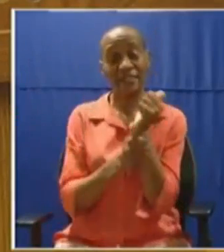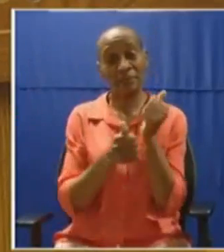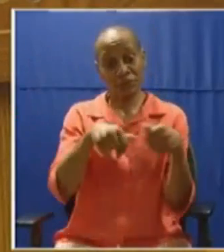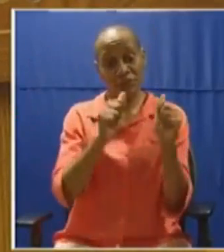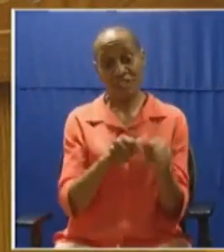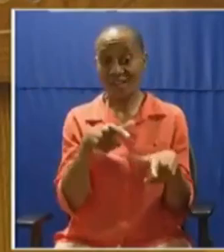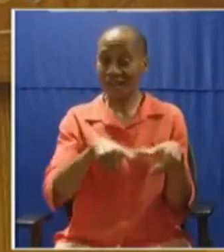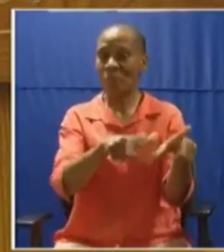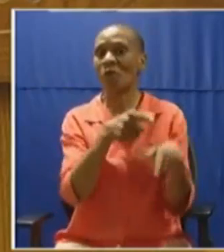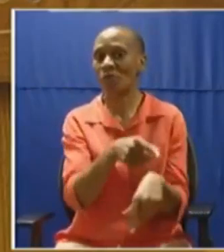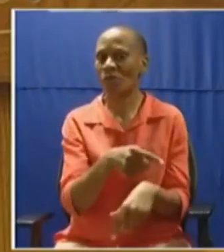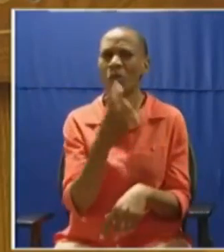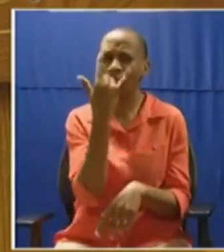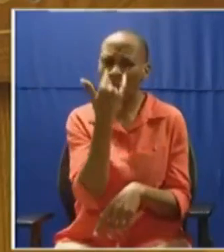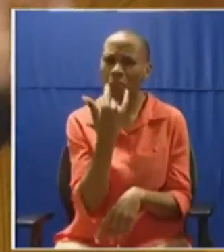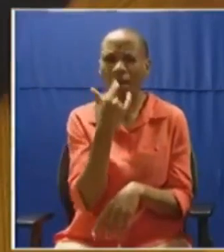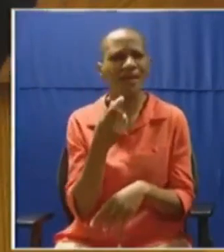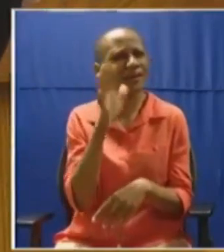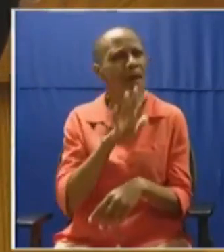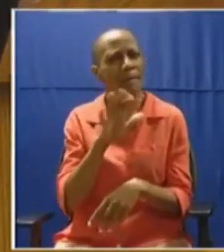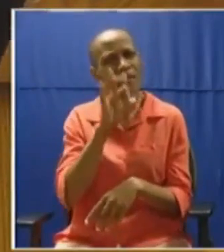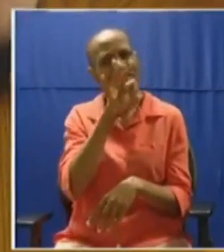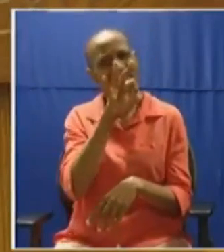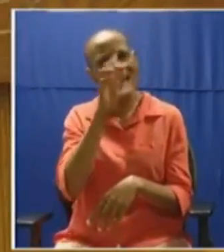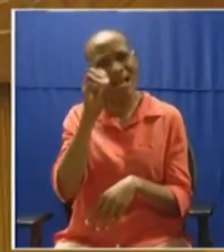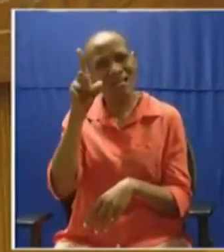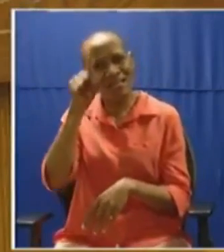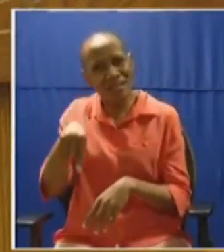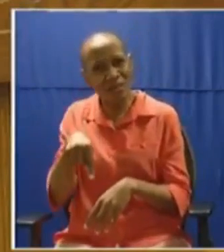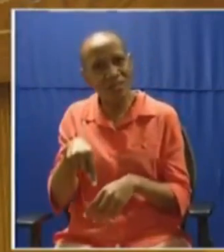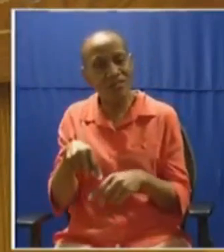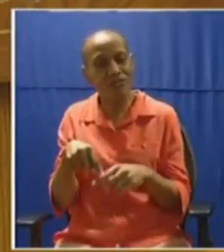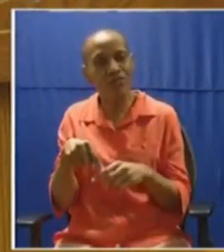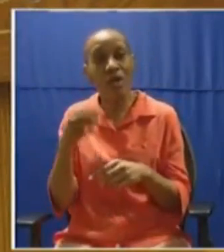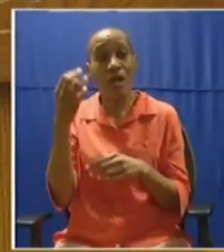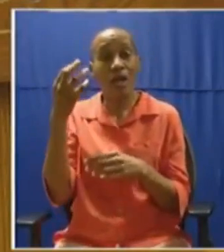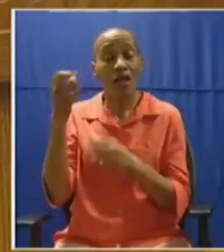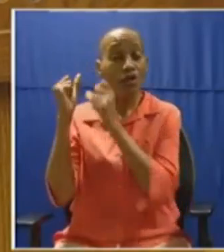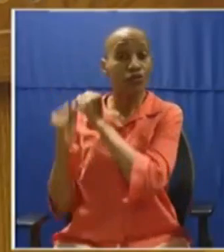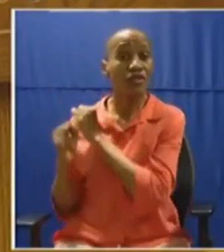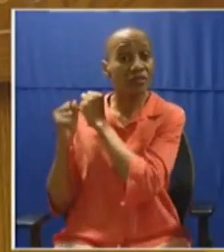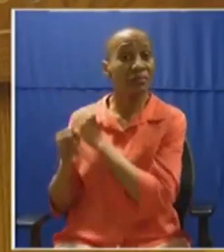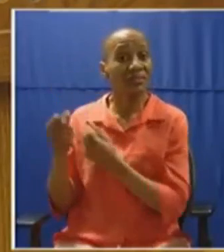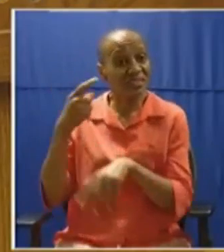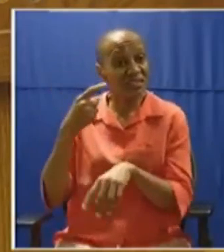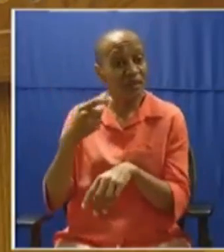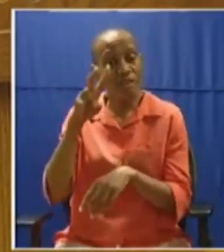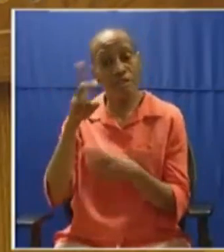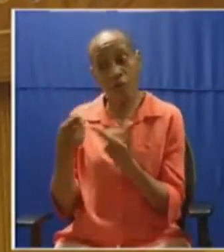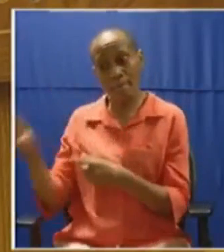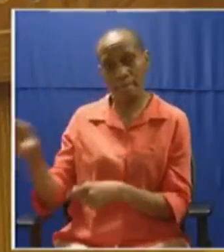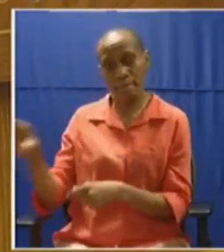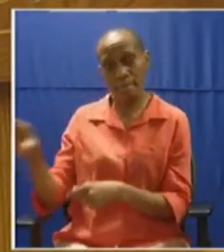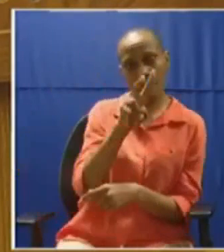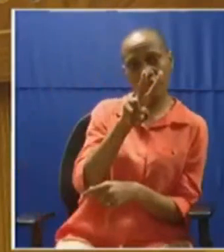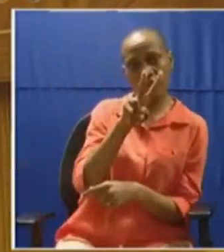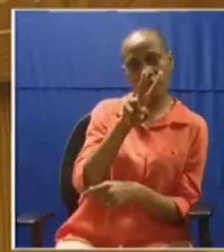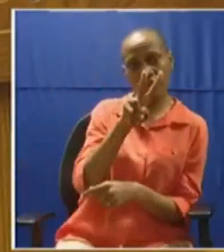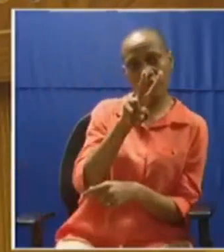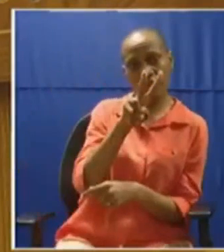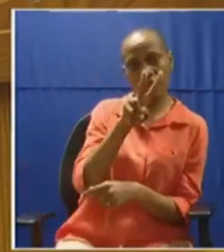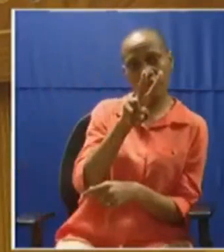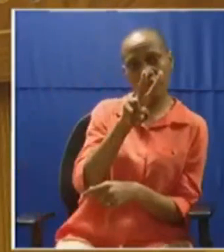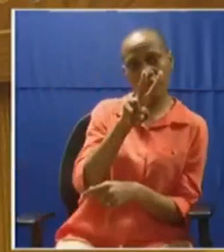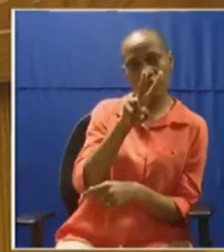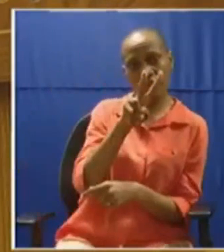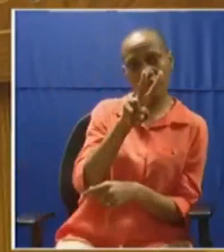who cried because her 300,000 rand Christmas from VBS wasn't enough. She